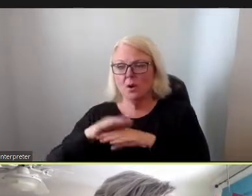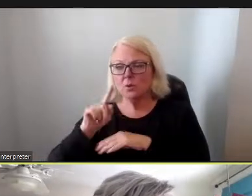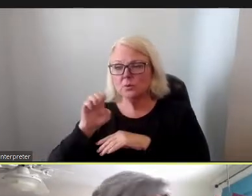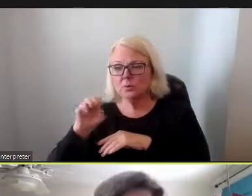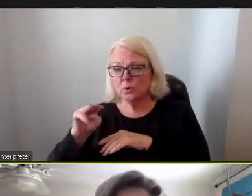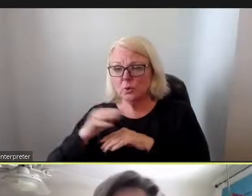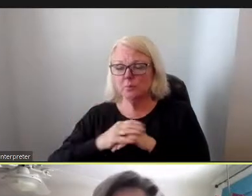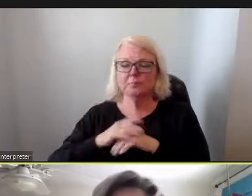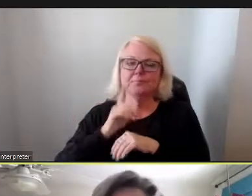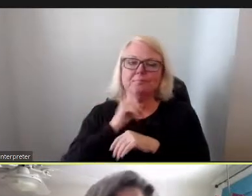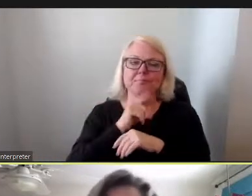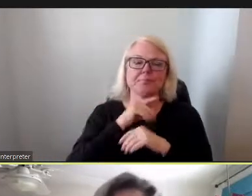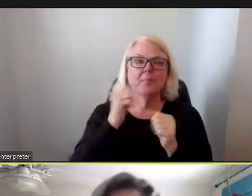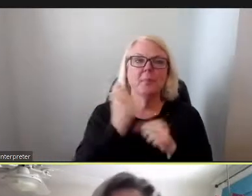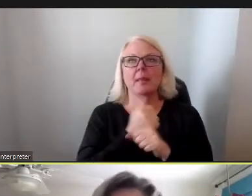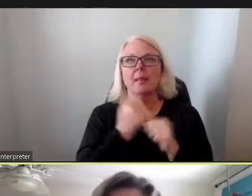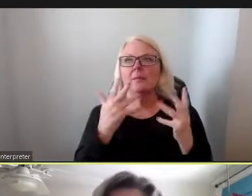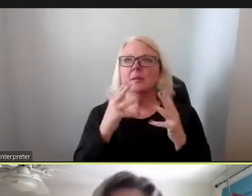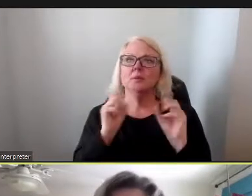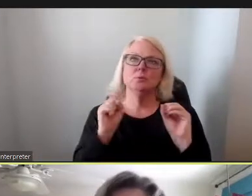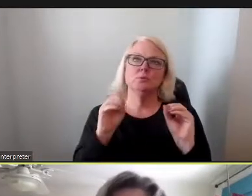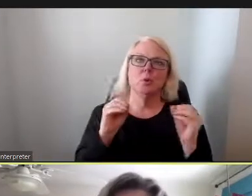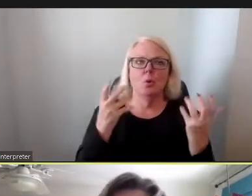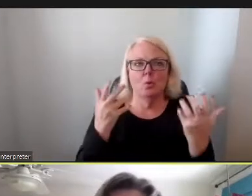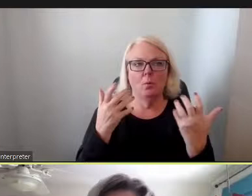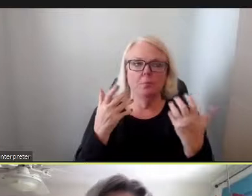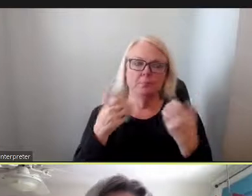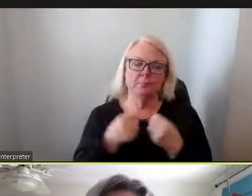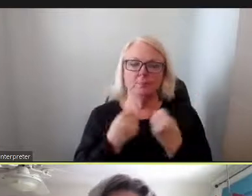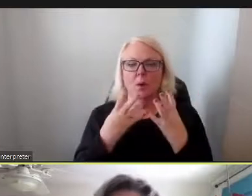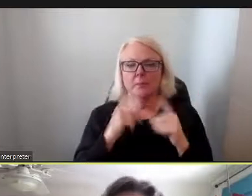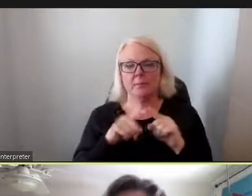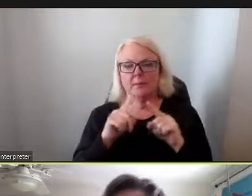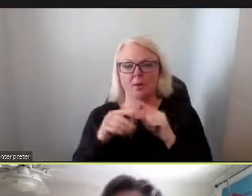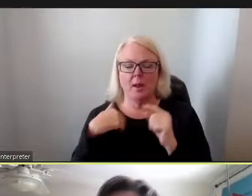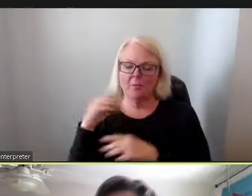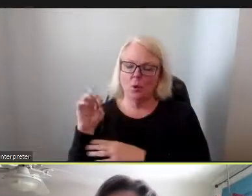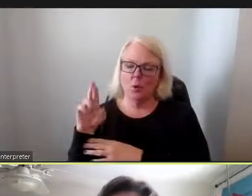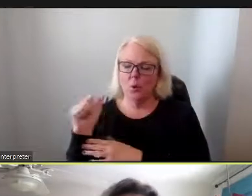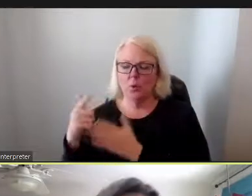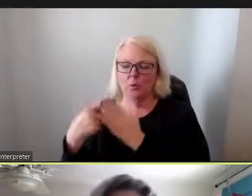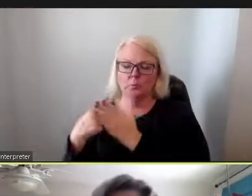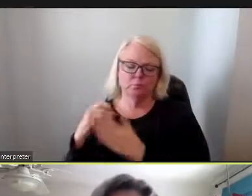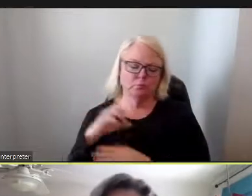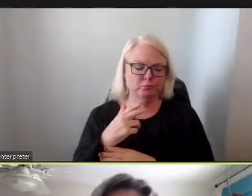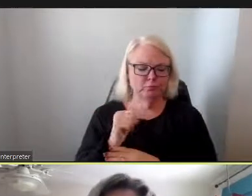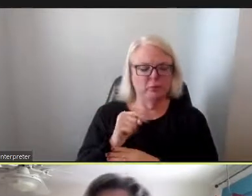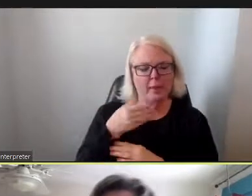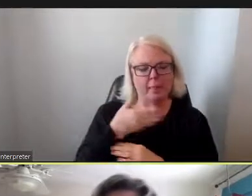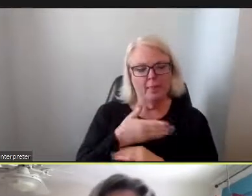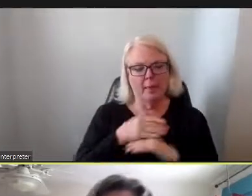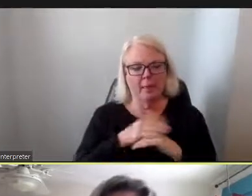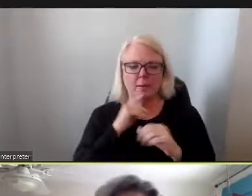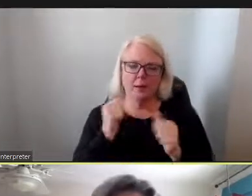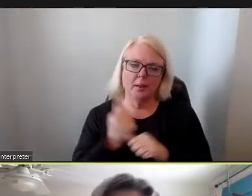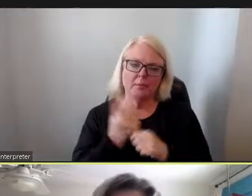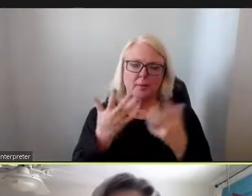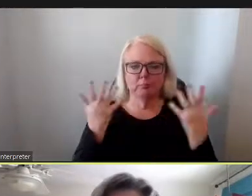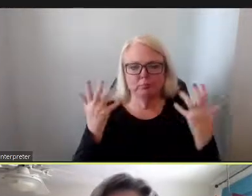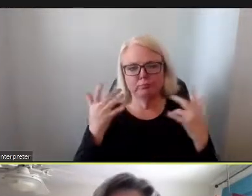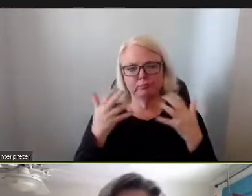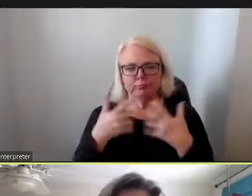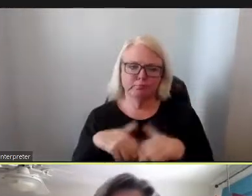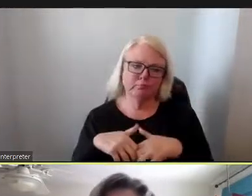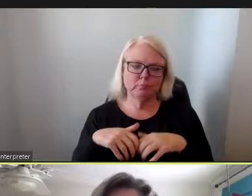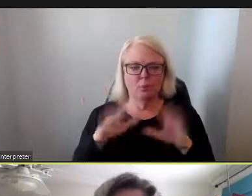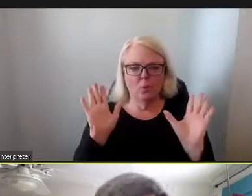just pretend that everything was like so multimodal. You know, we have the oral discussion, we have the chat over there, and everything is just like bing, bang,